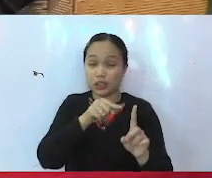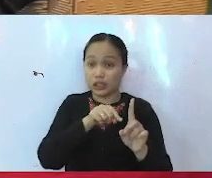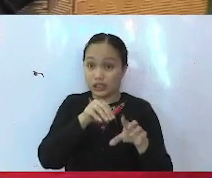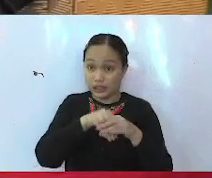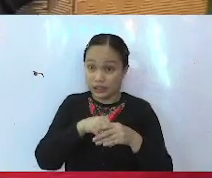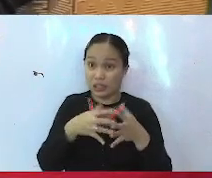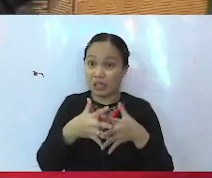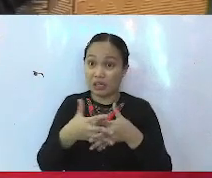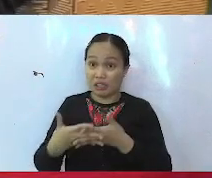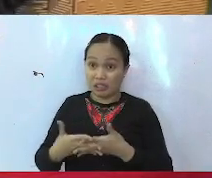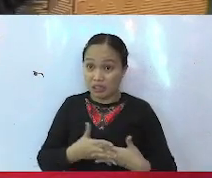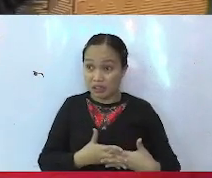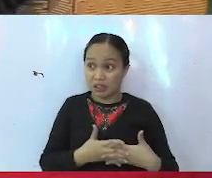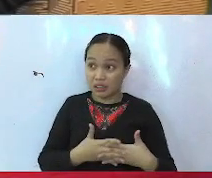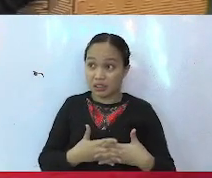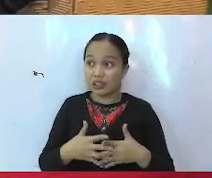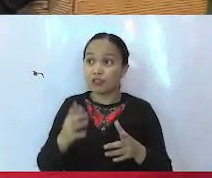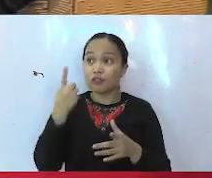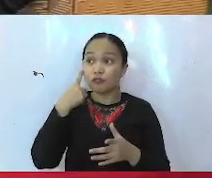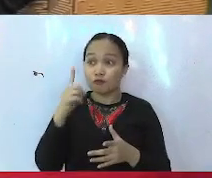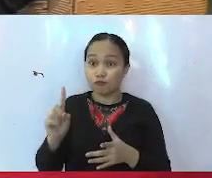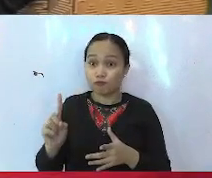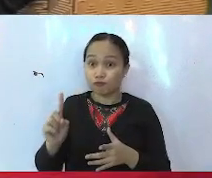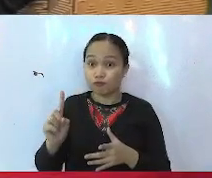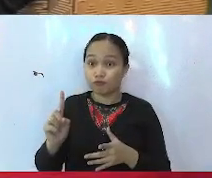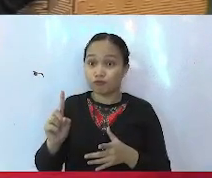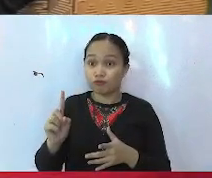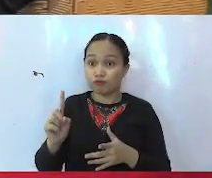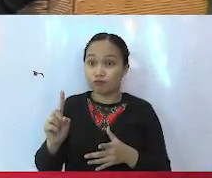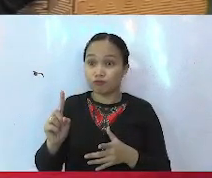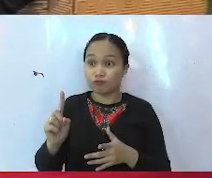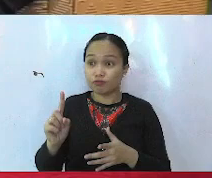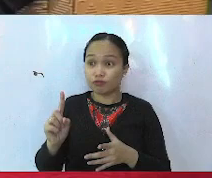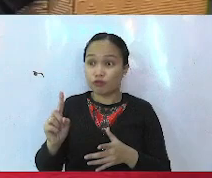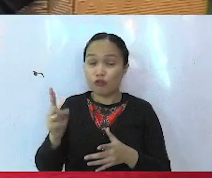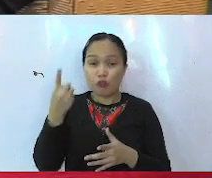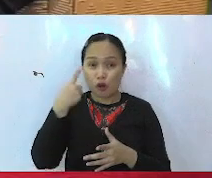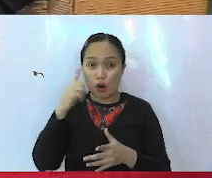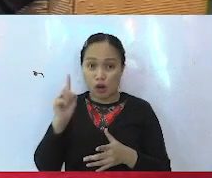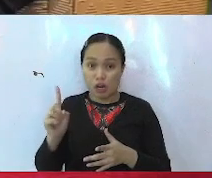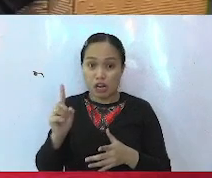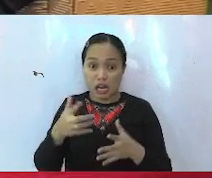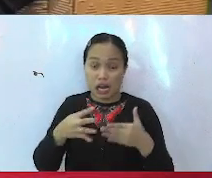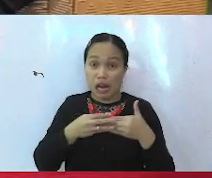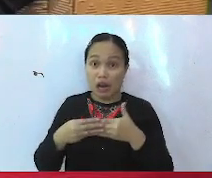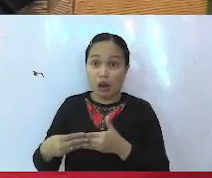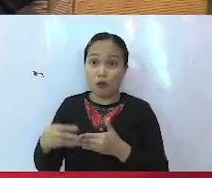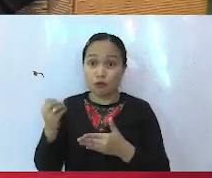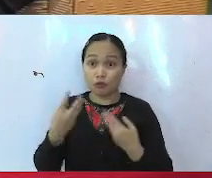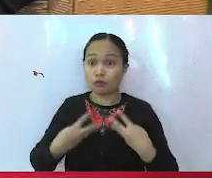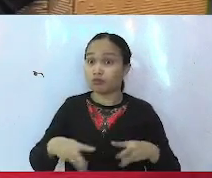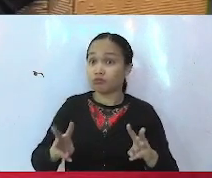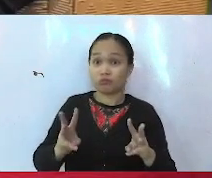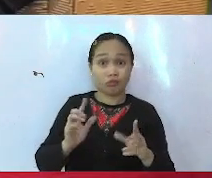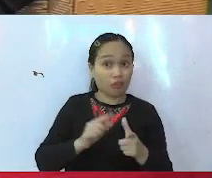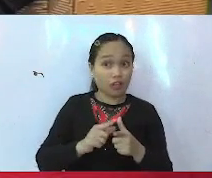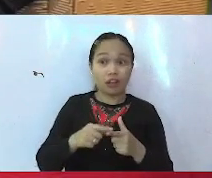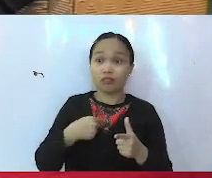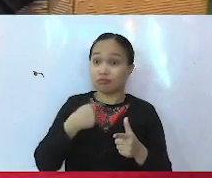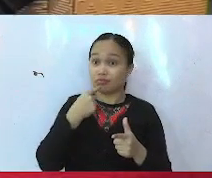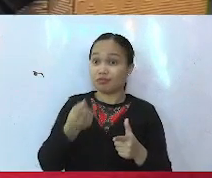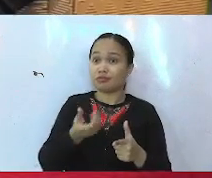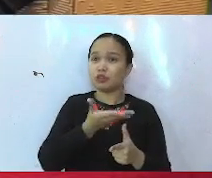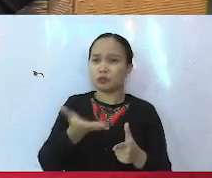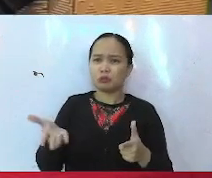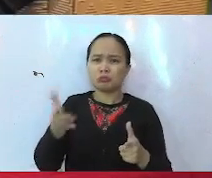America for the guide, for the way to go, I'm telling you right now, you're not looking in the right place.